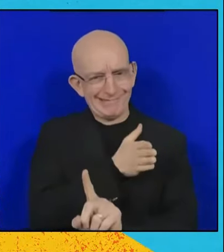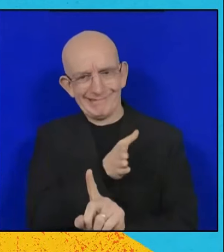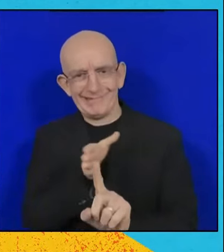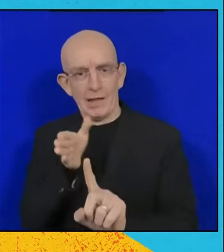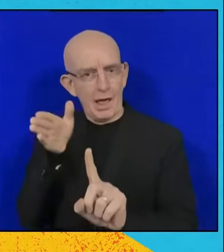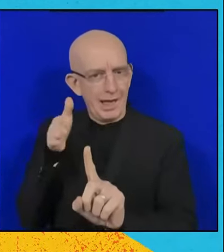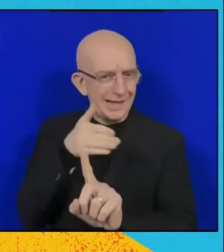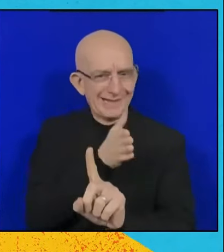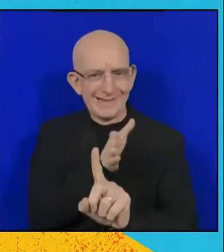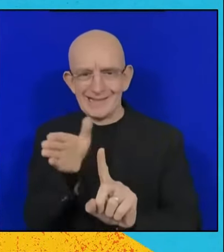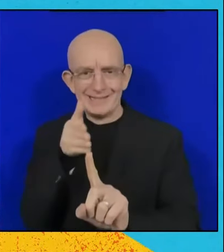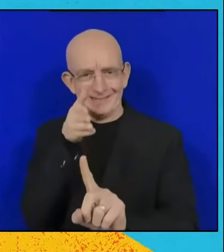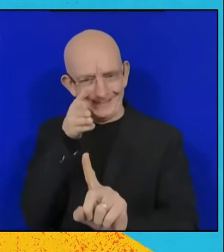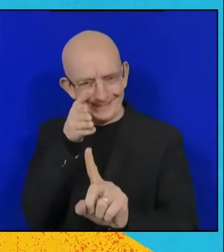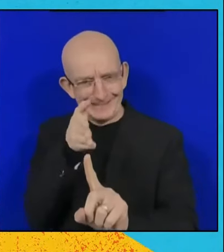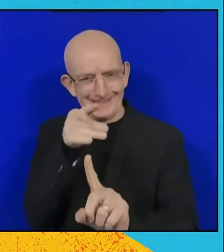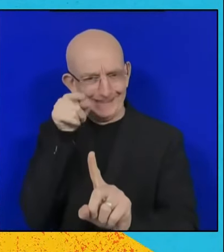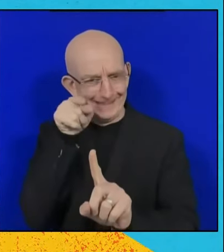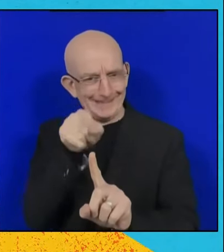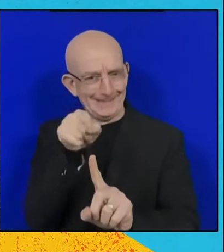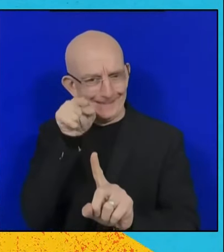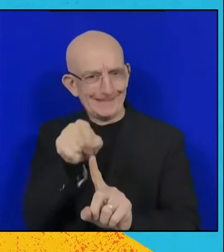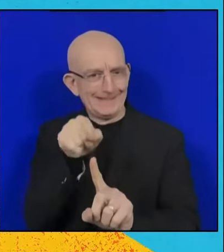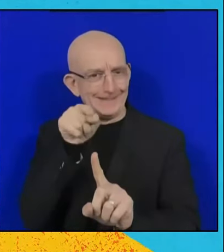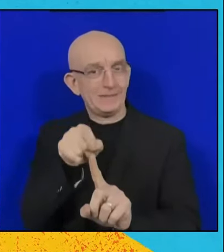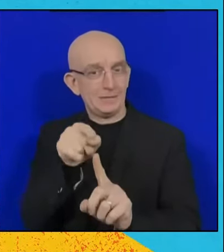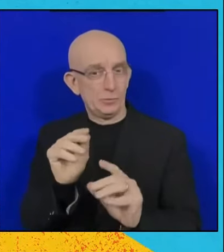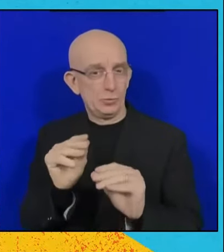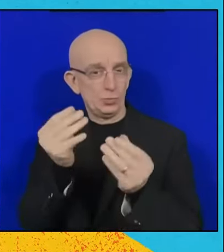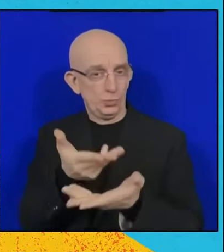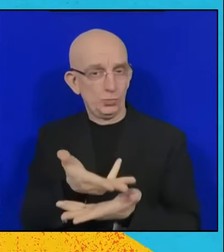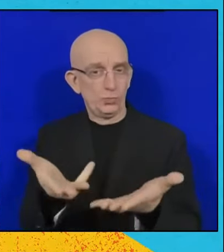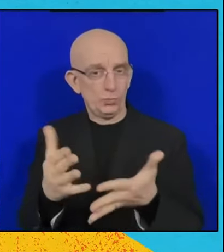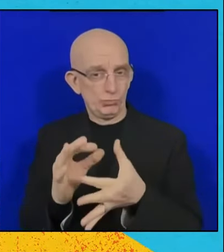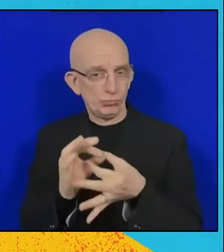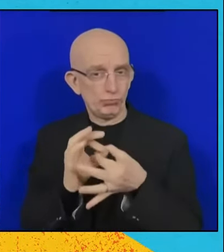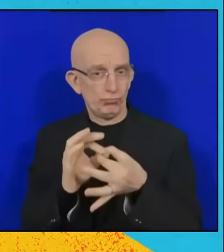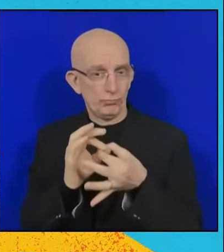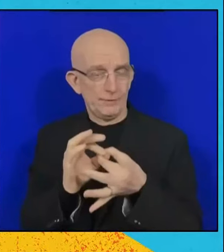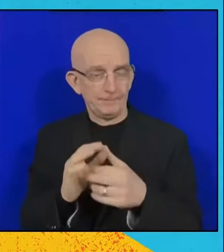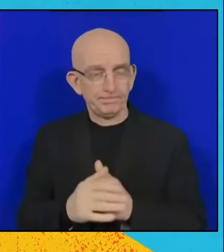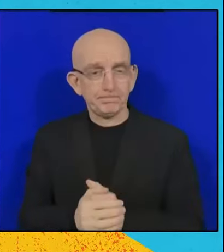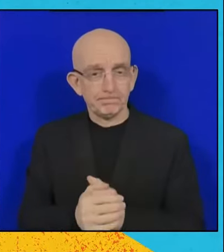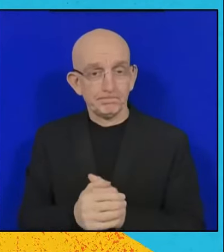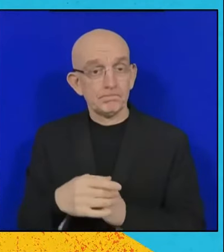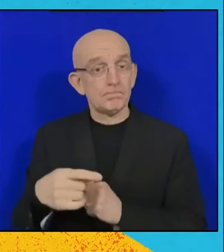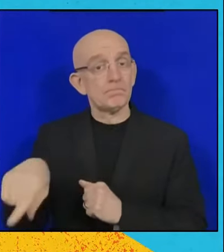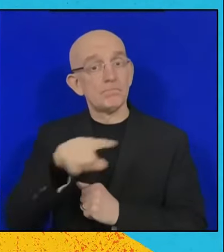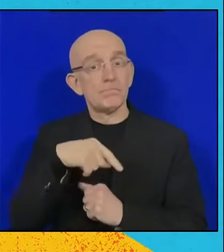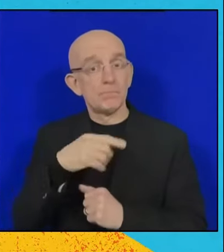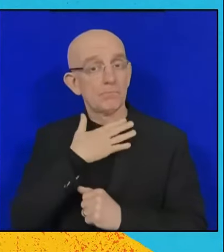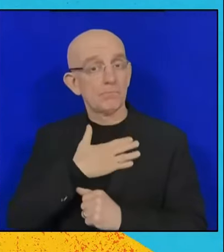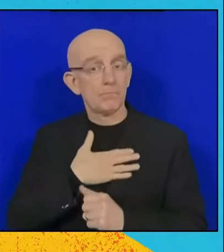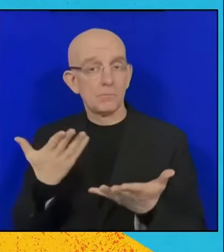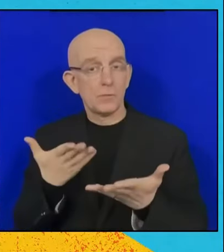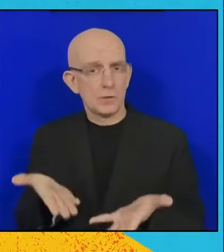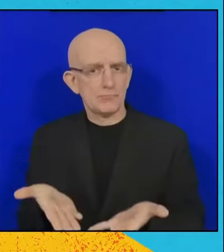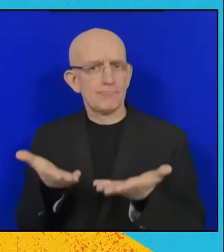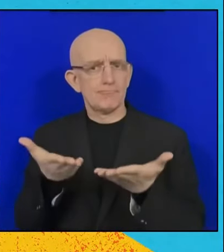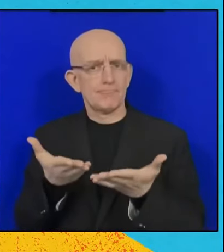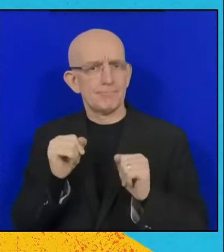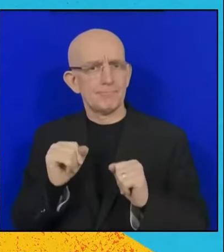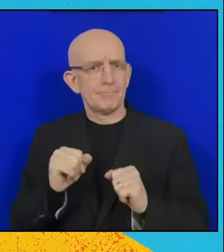us is to uplift and amplify youth voices around the world. What we need are opportunities for young people to